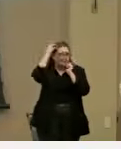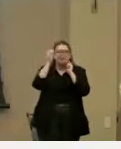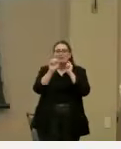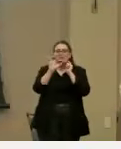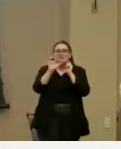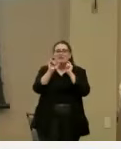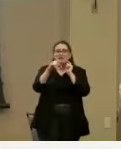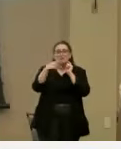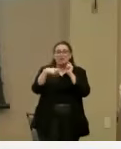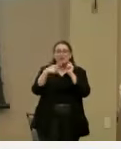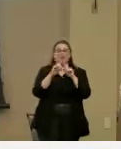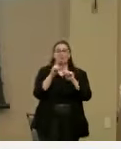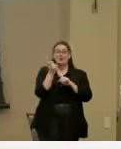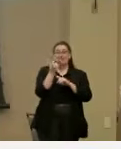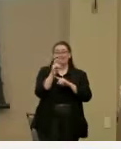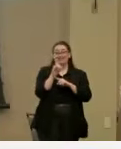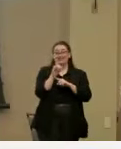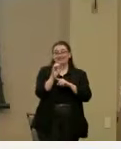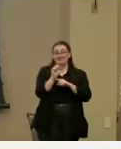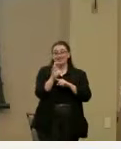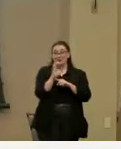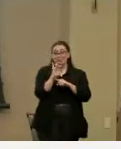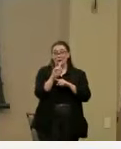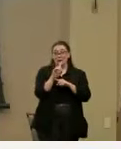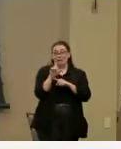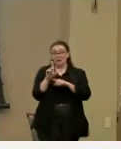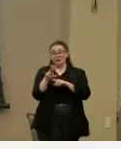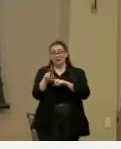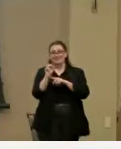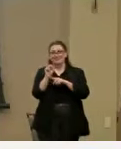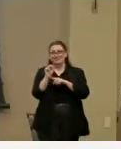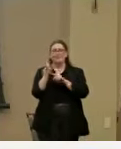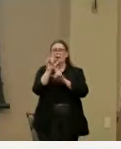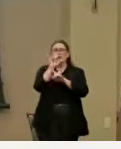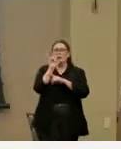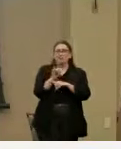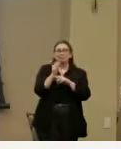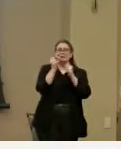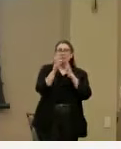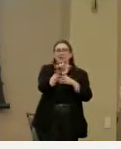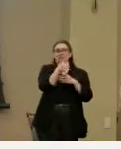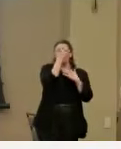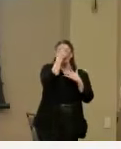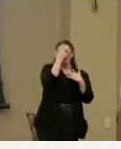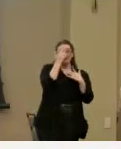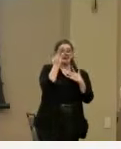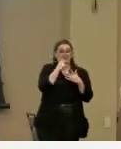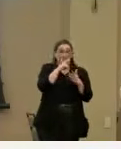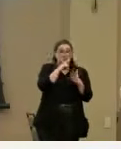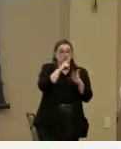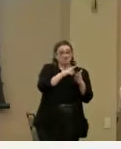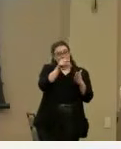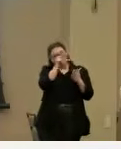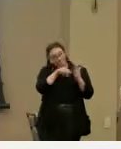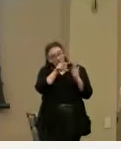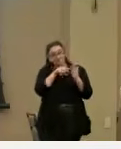But discoid lupus can mimic and look like a lot of other things to the untrained eye. And I don't put this